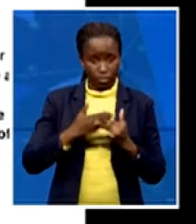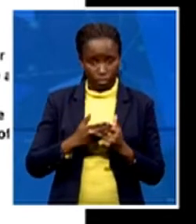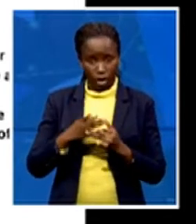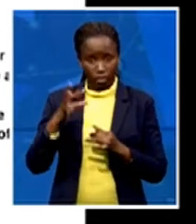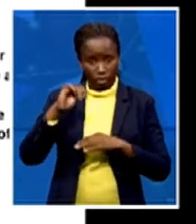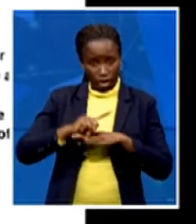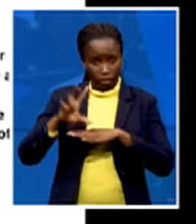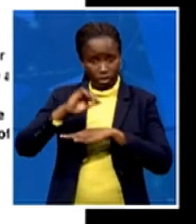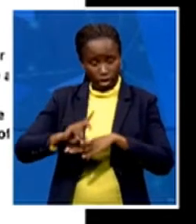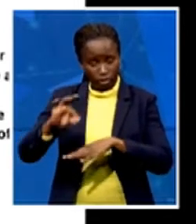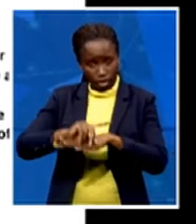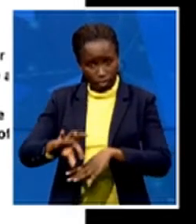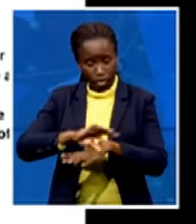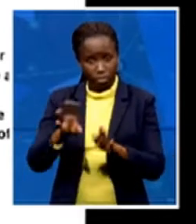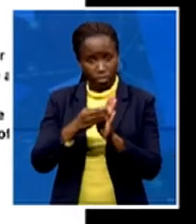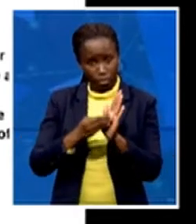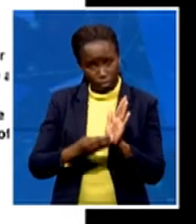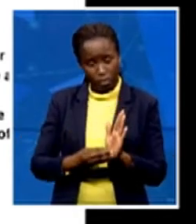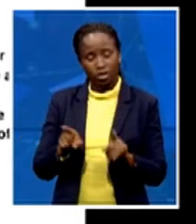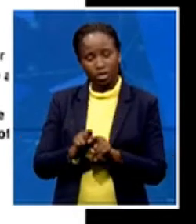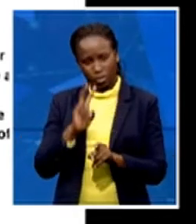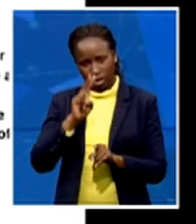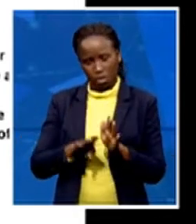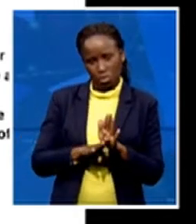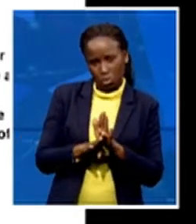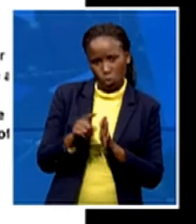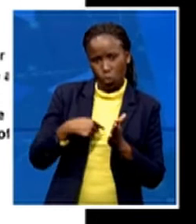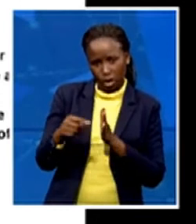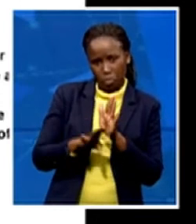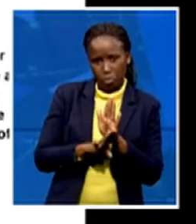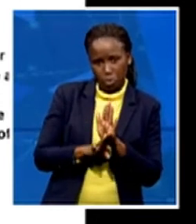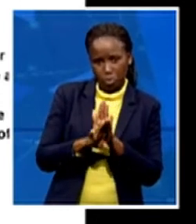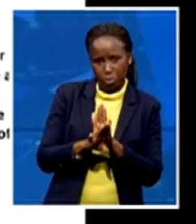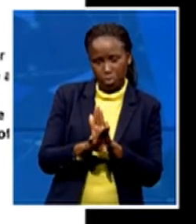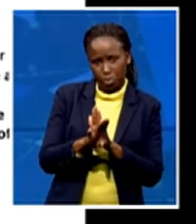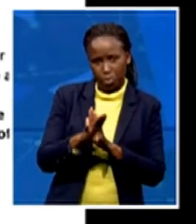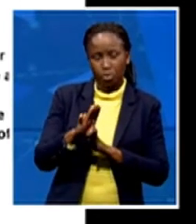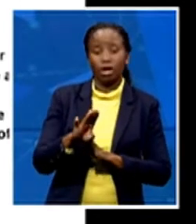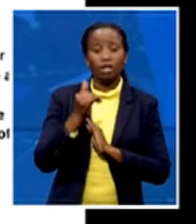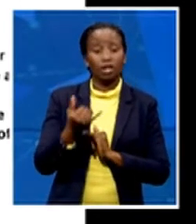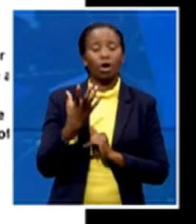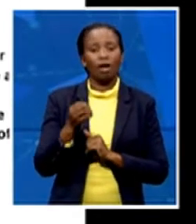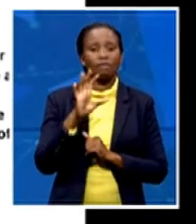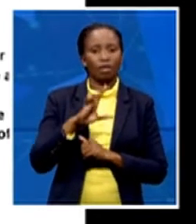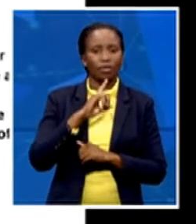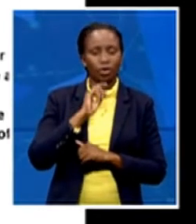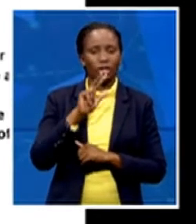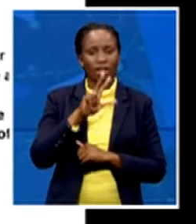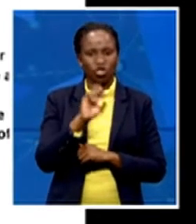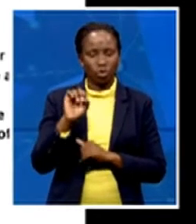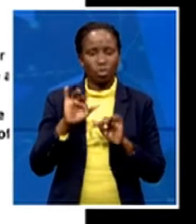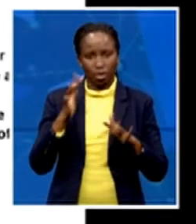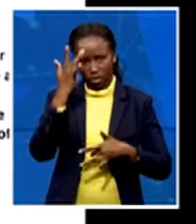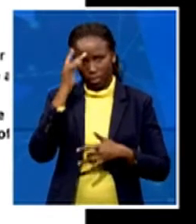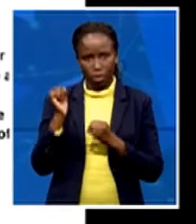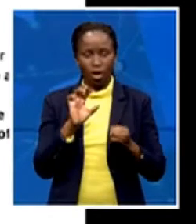week. So the big issue is we currently have 5,800 active cases, so it's almost 6,000. That has increased